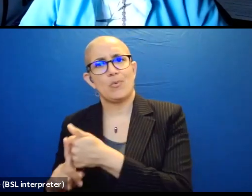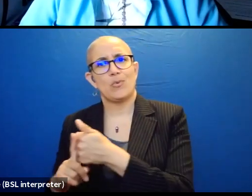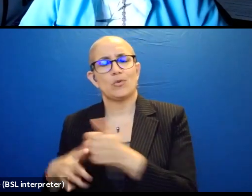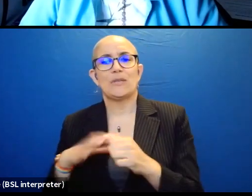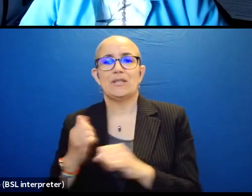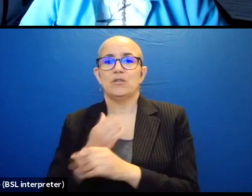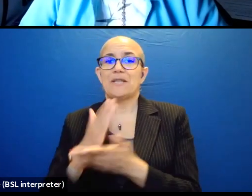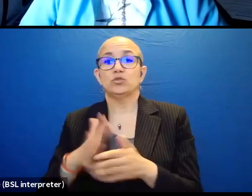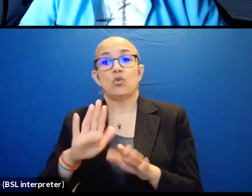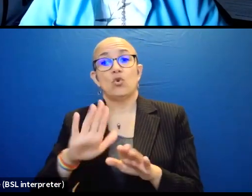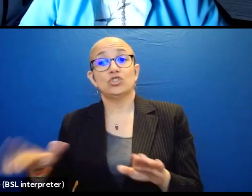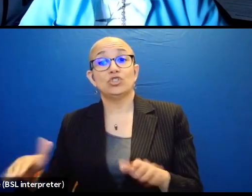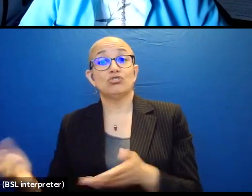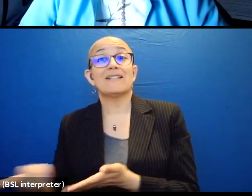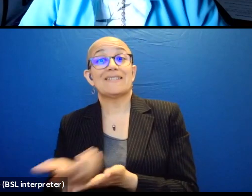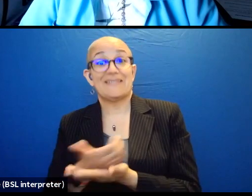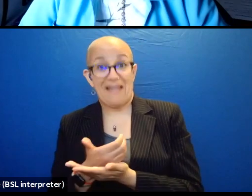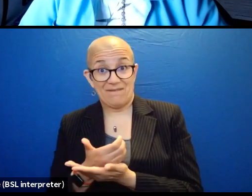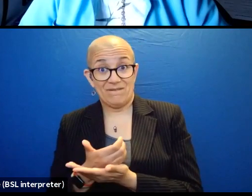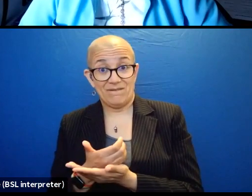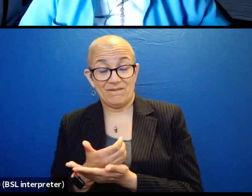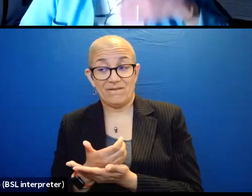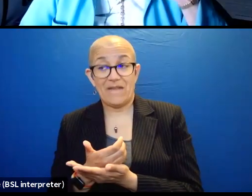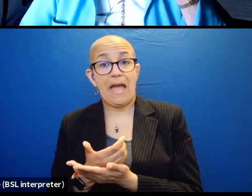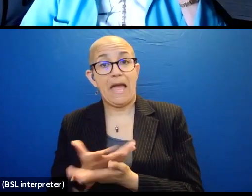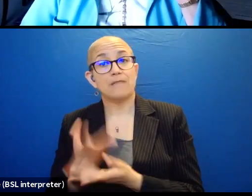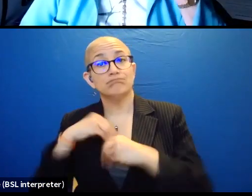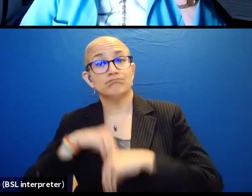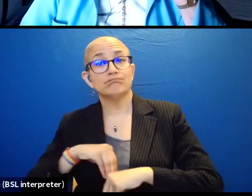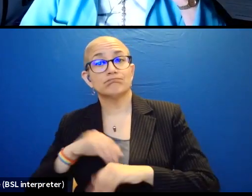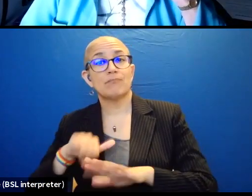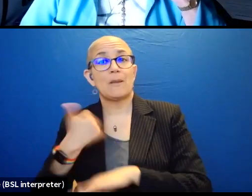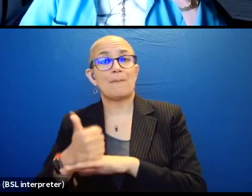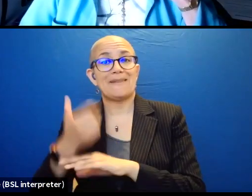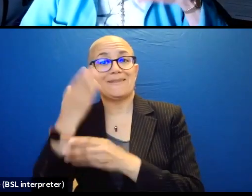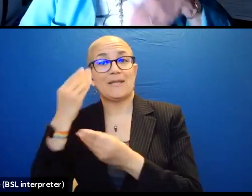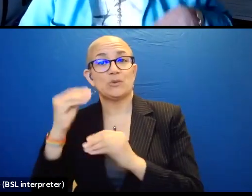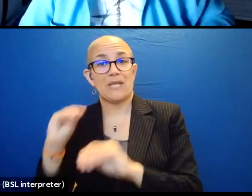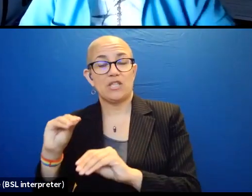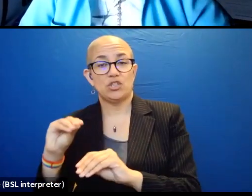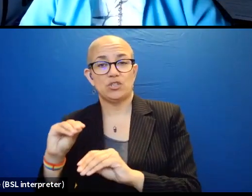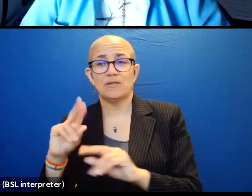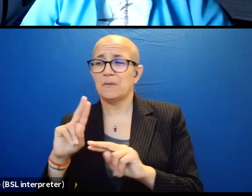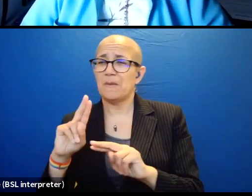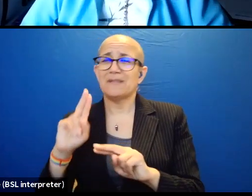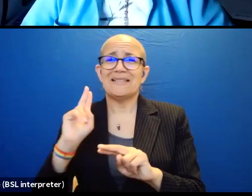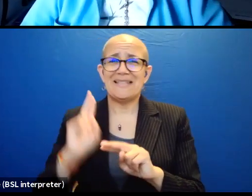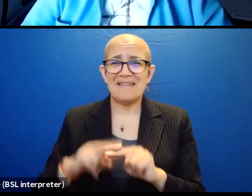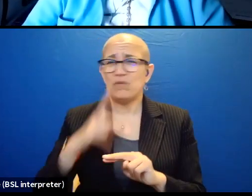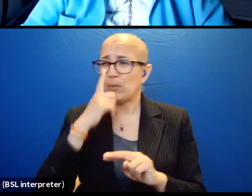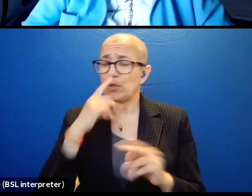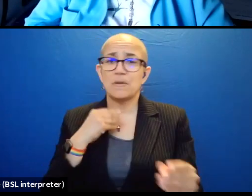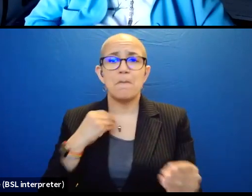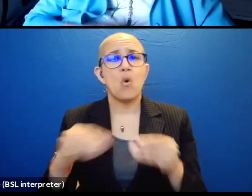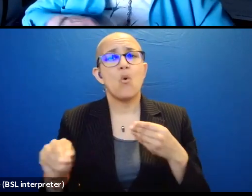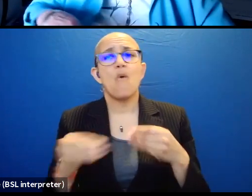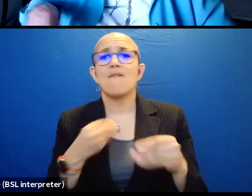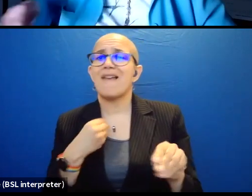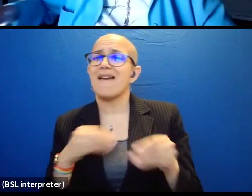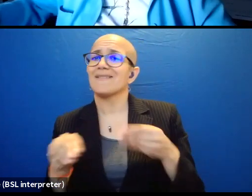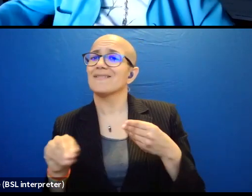are safe and getting the basic education. But if we can be more flexible in it, I